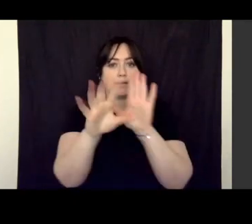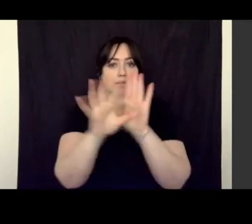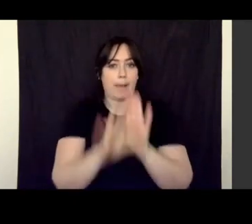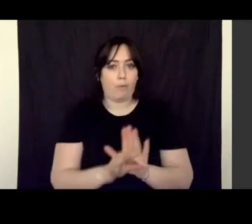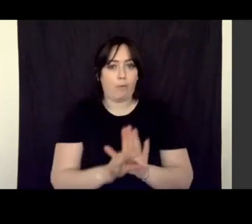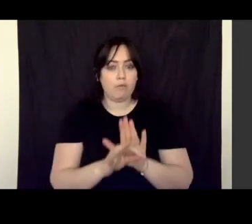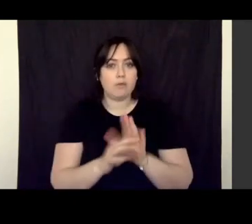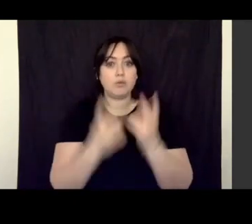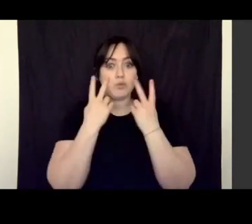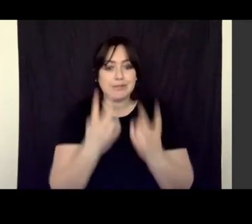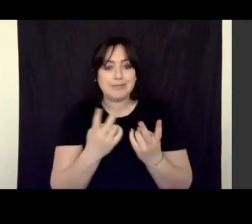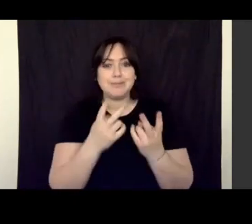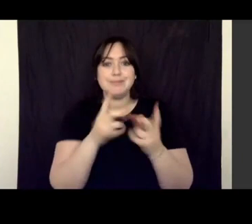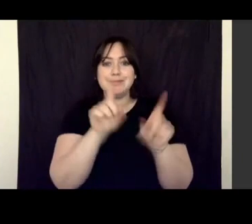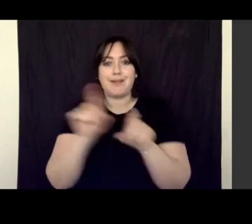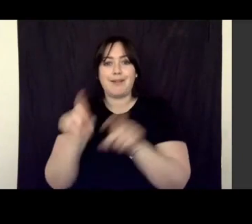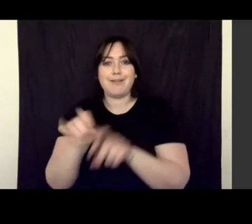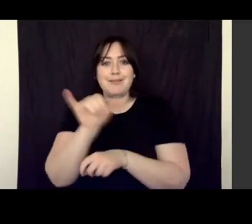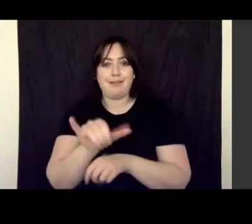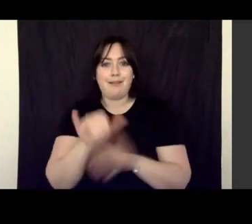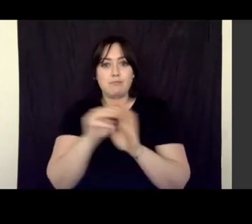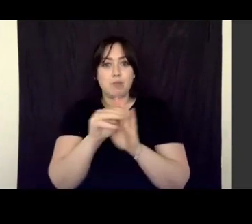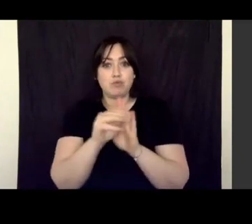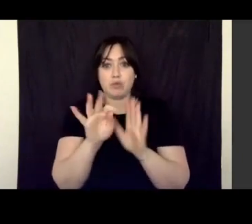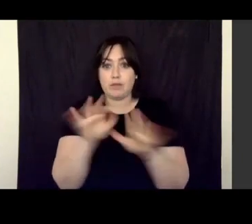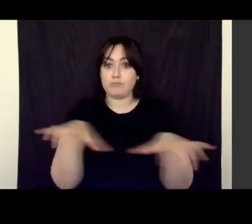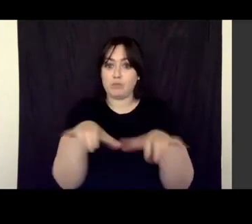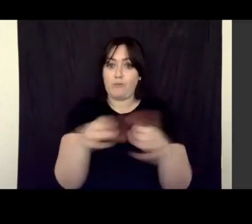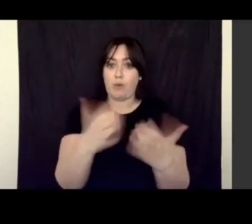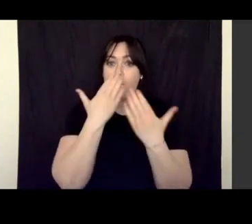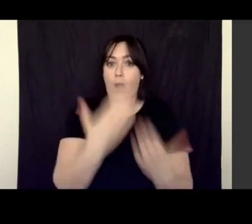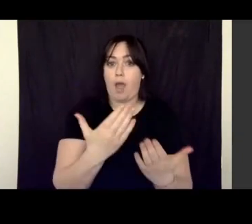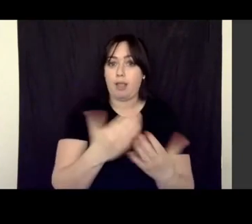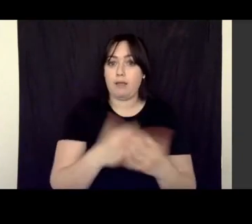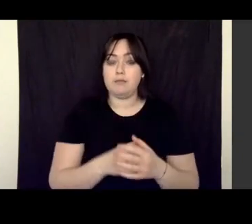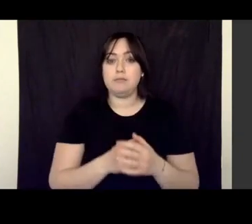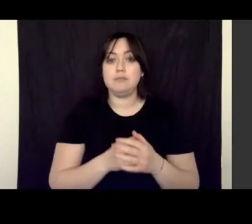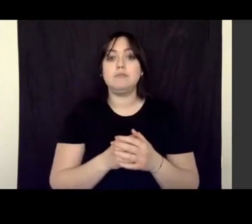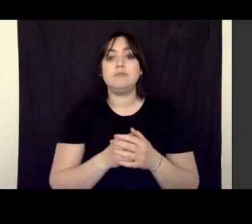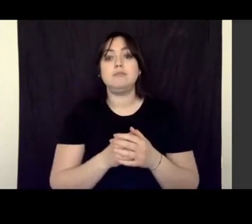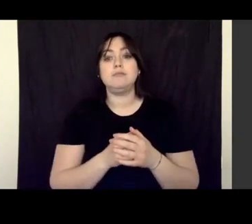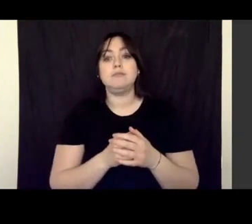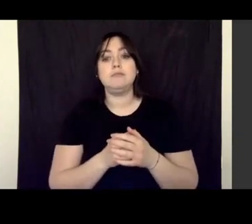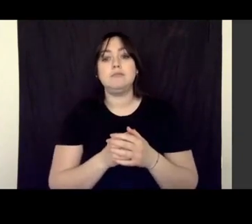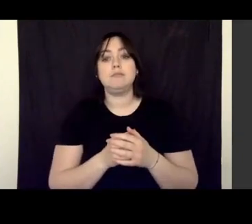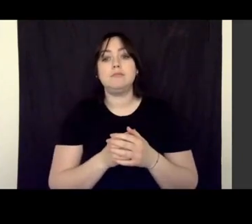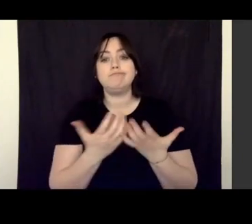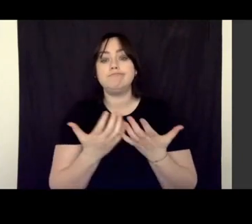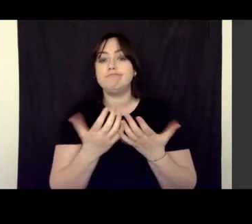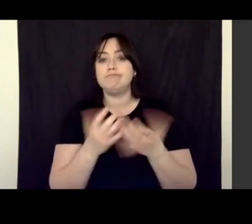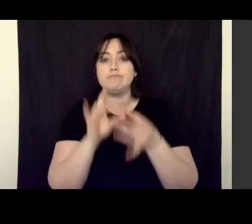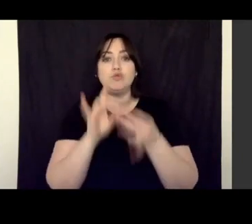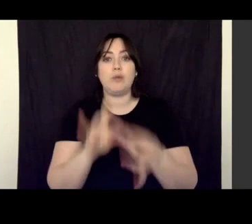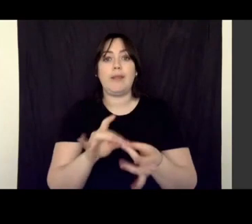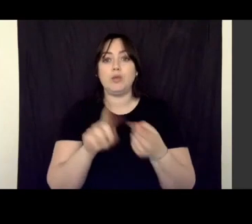was performing well with respect to, for instance, identifying